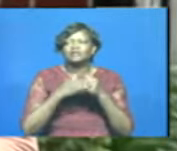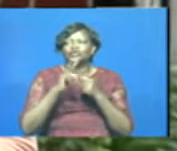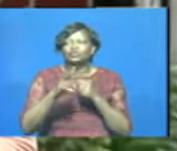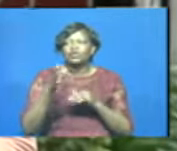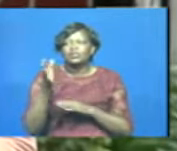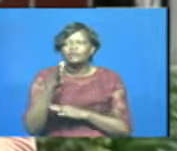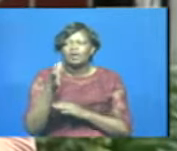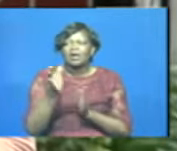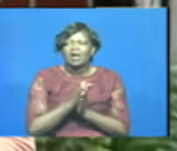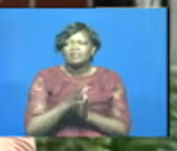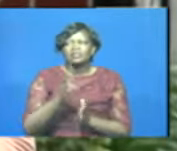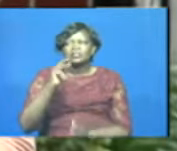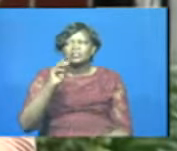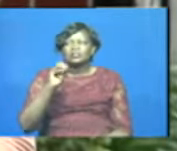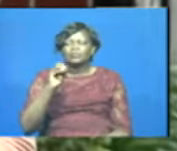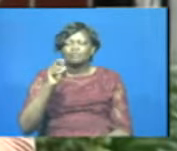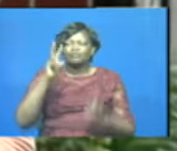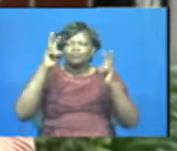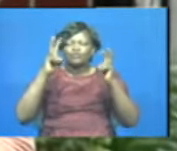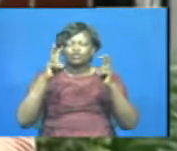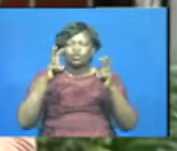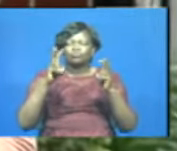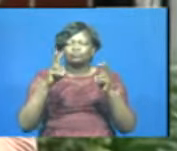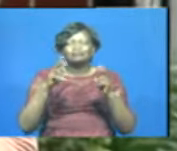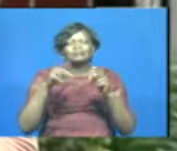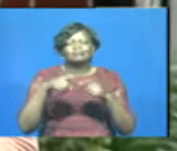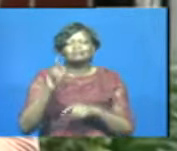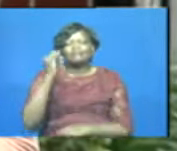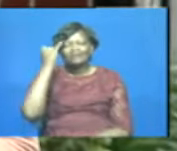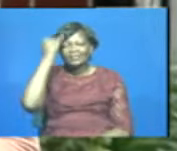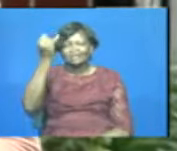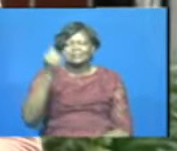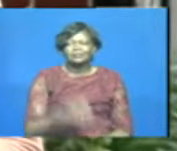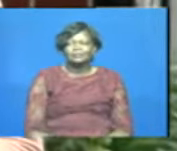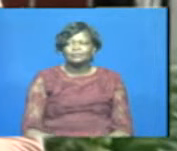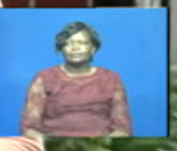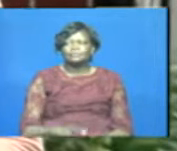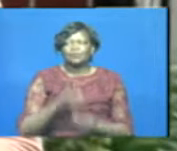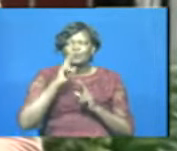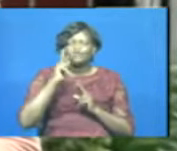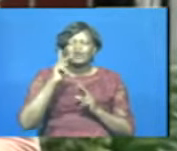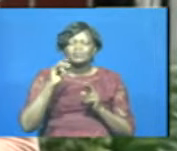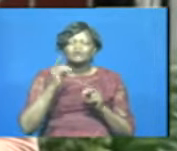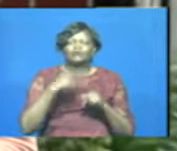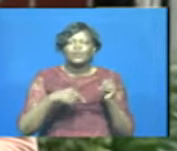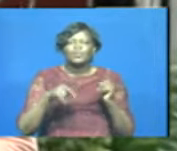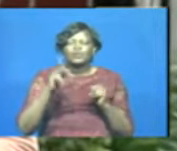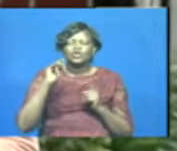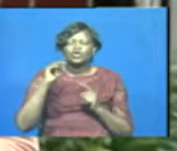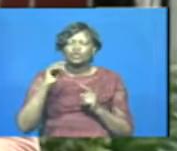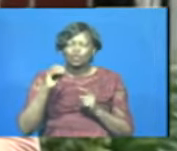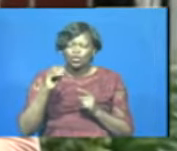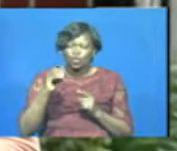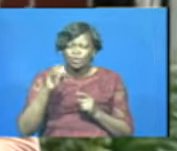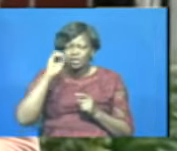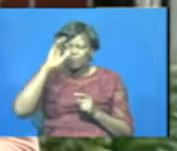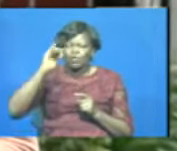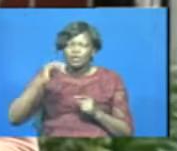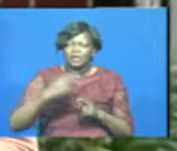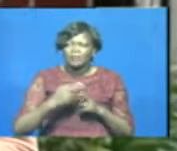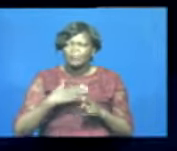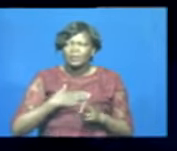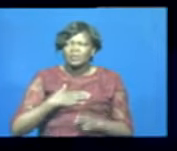the motto, Tuko Imara Angani, was his idea. Reporting for KBC from Kino in Kiambu County,